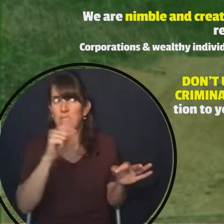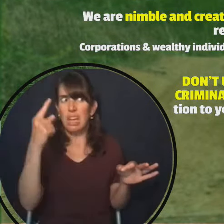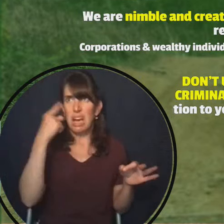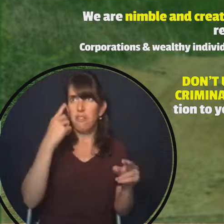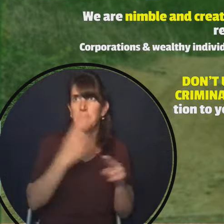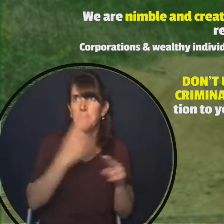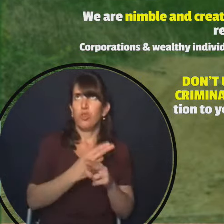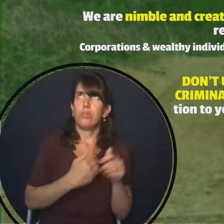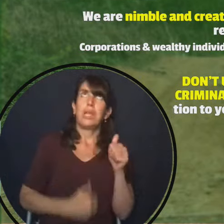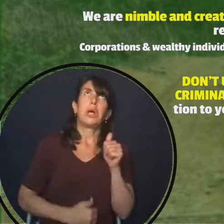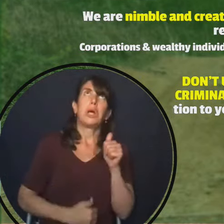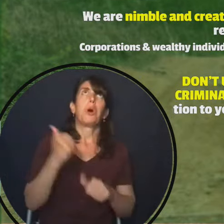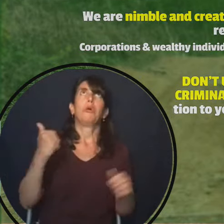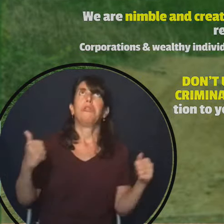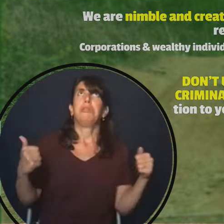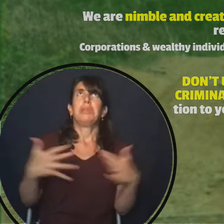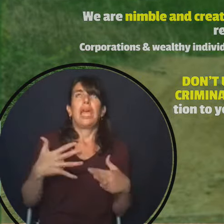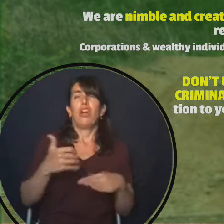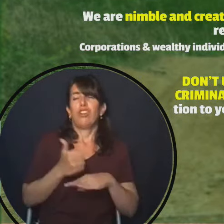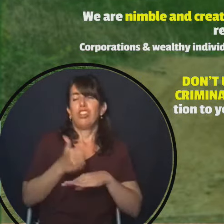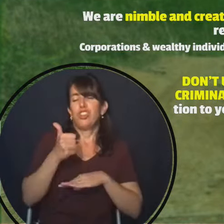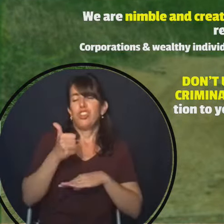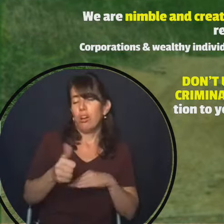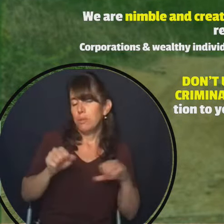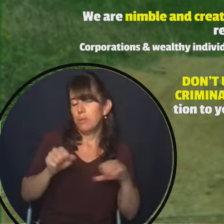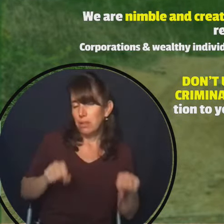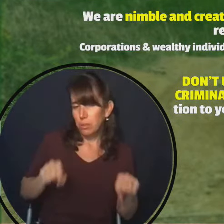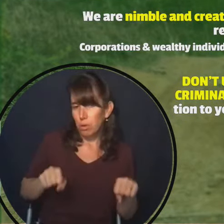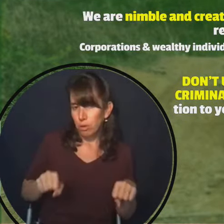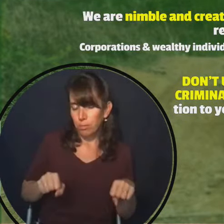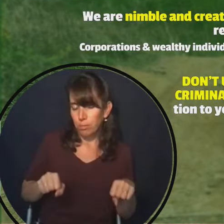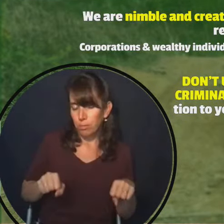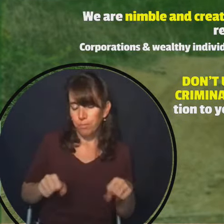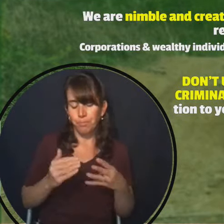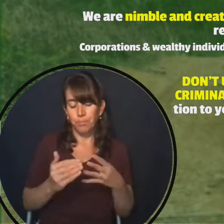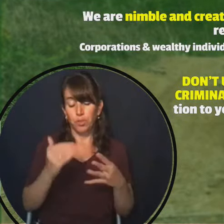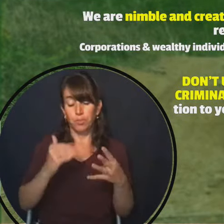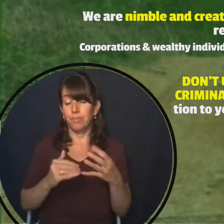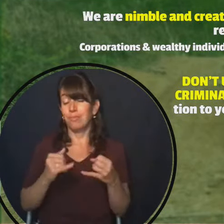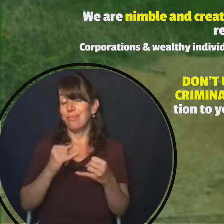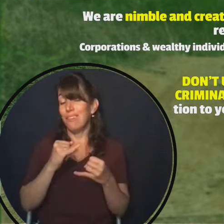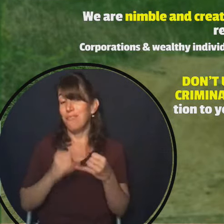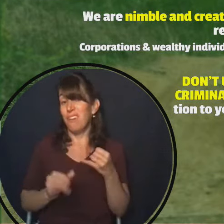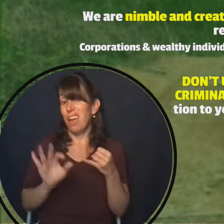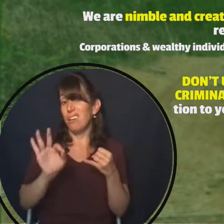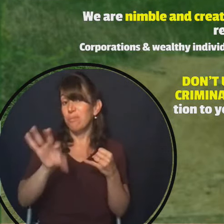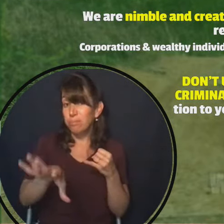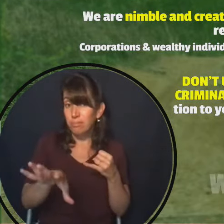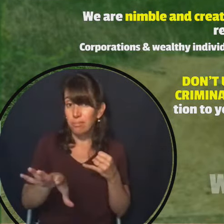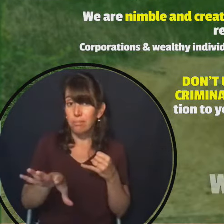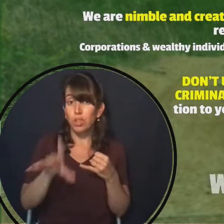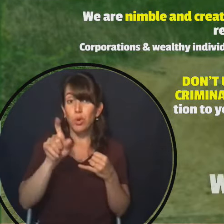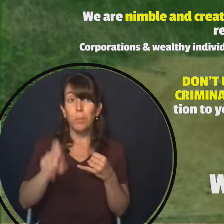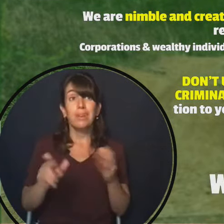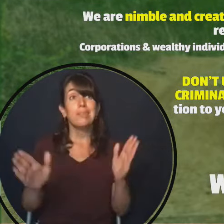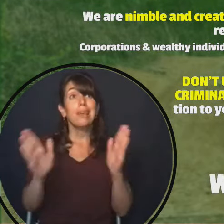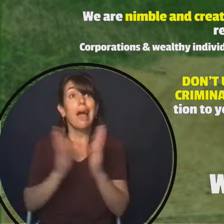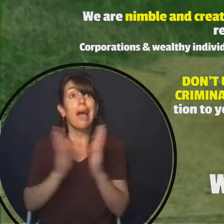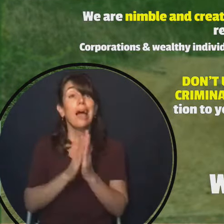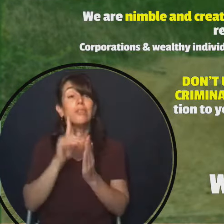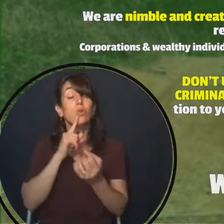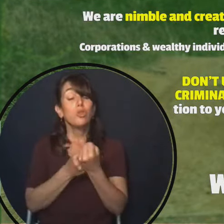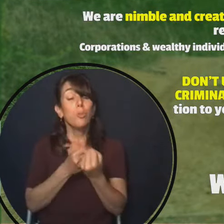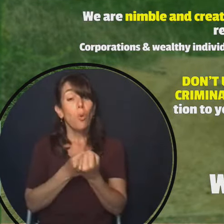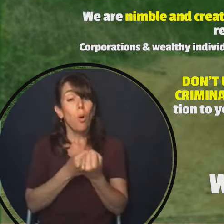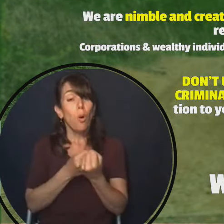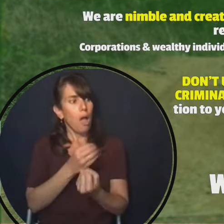charges possible. And then our final offering is just really to ask for and offer support. I know John's going to put a link in the